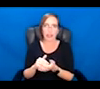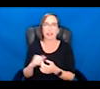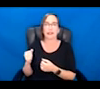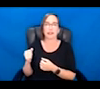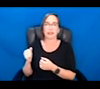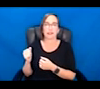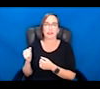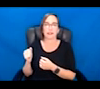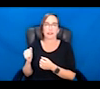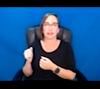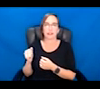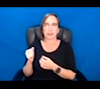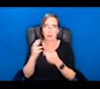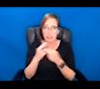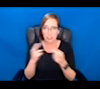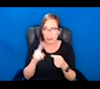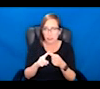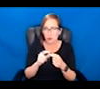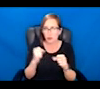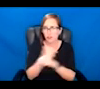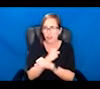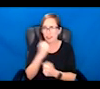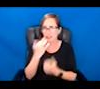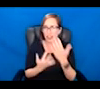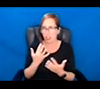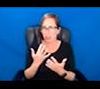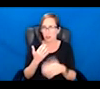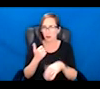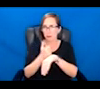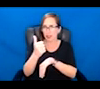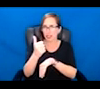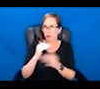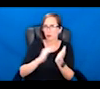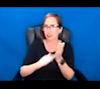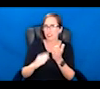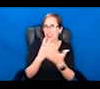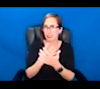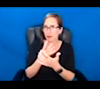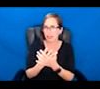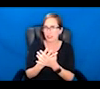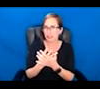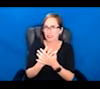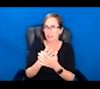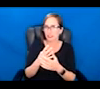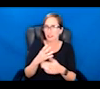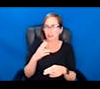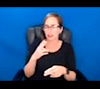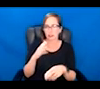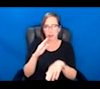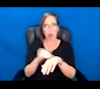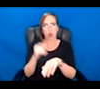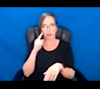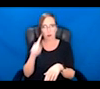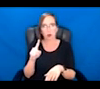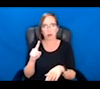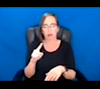to fight fires, that further kind of objectification of people and again, the call for Black Lives to Matter and